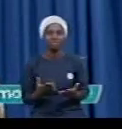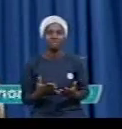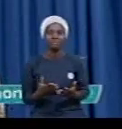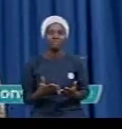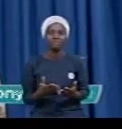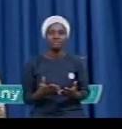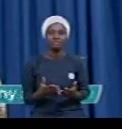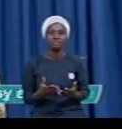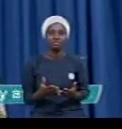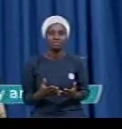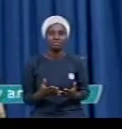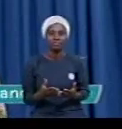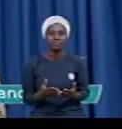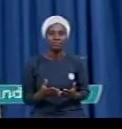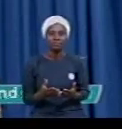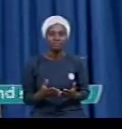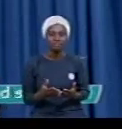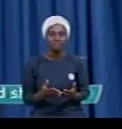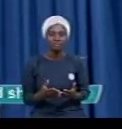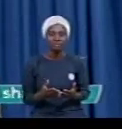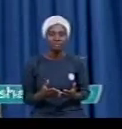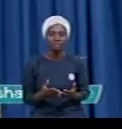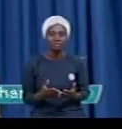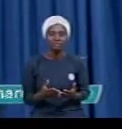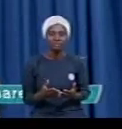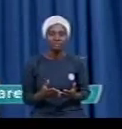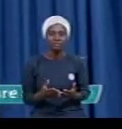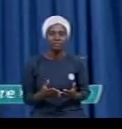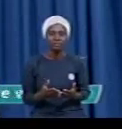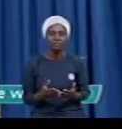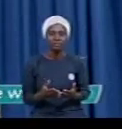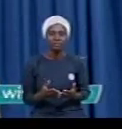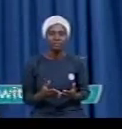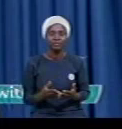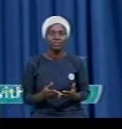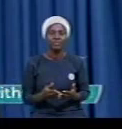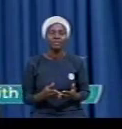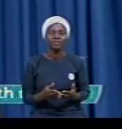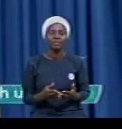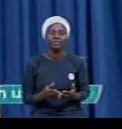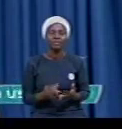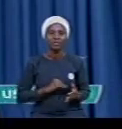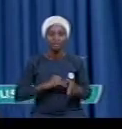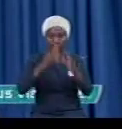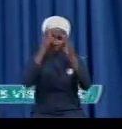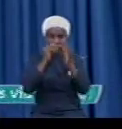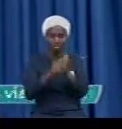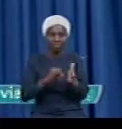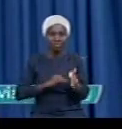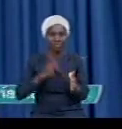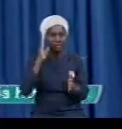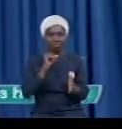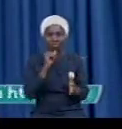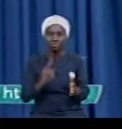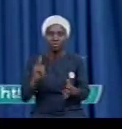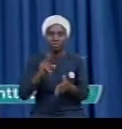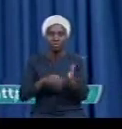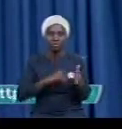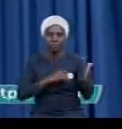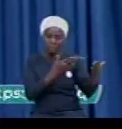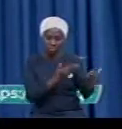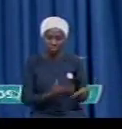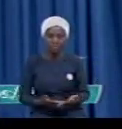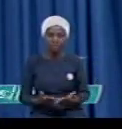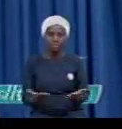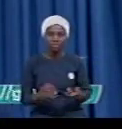sibe ko si kankan ti mo lo mo ni mi ni lo nitori pe alagbara nla l'olorun ti mo wa wa si bi yo si ba mi pade o ba ye mi pade mo gbe